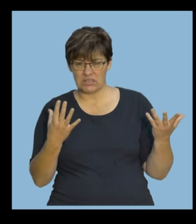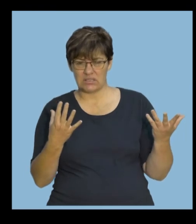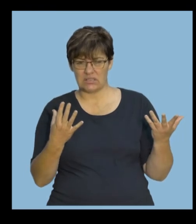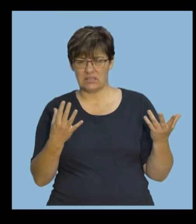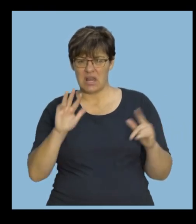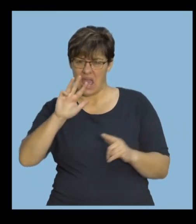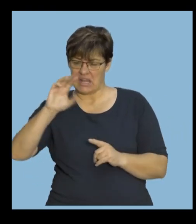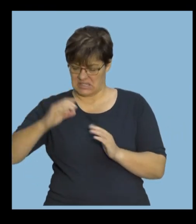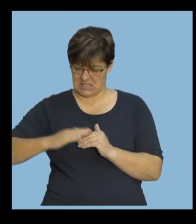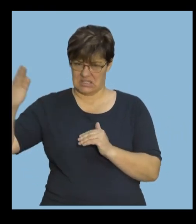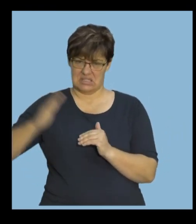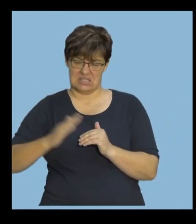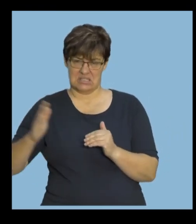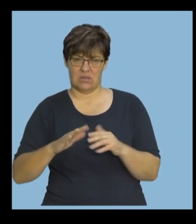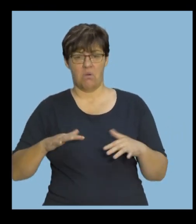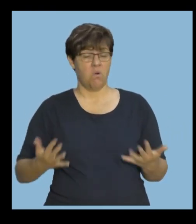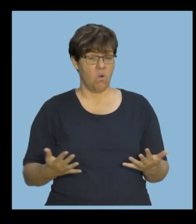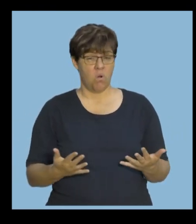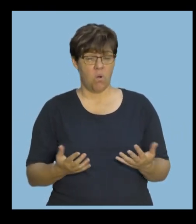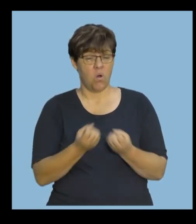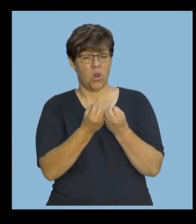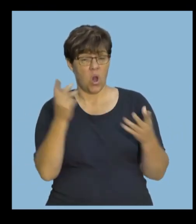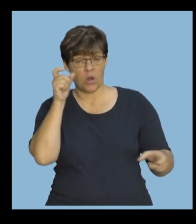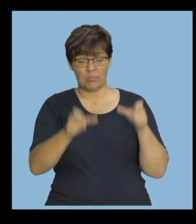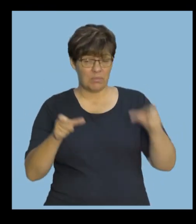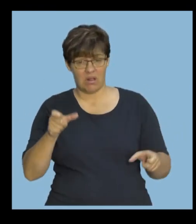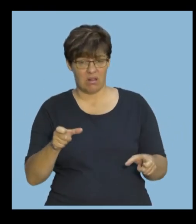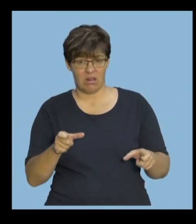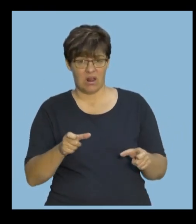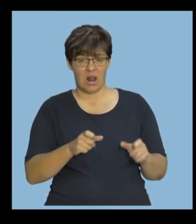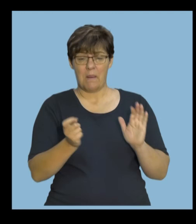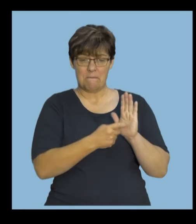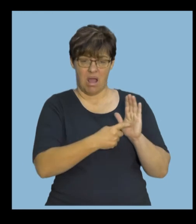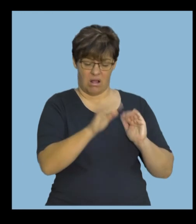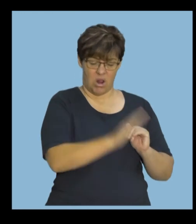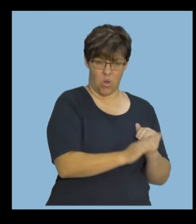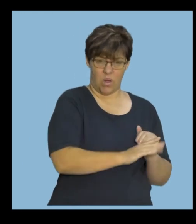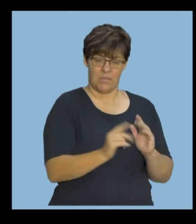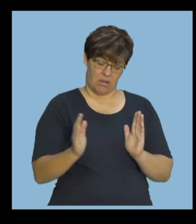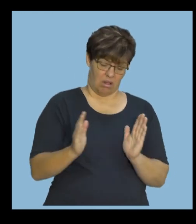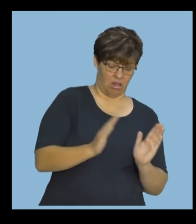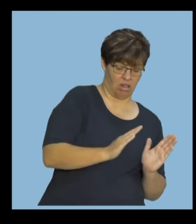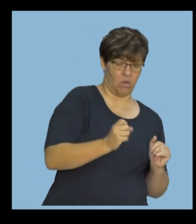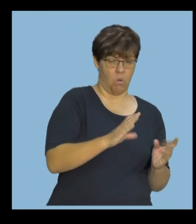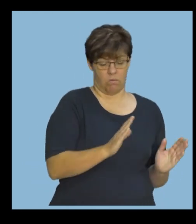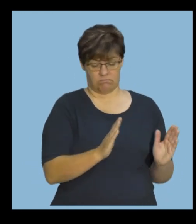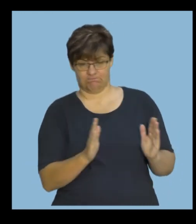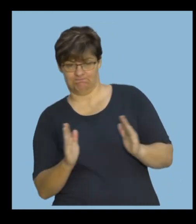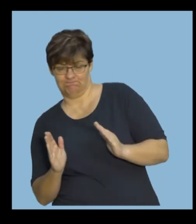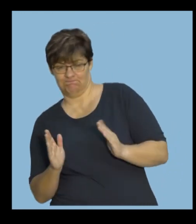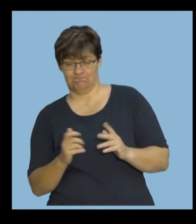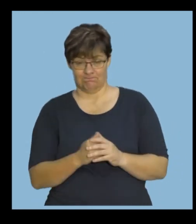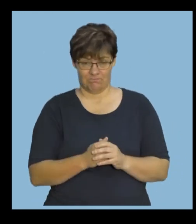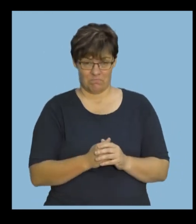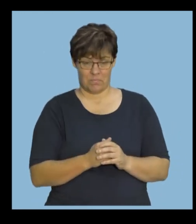but lots of people can be getting the 90s, or you can have lots of people getting lower mark, which is skewed